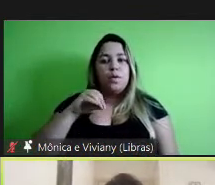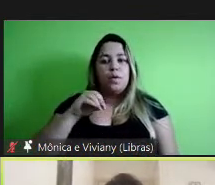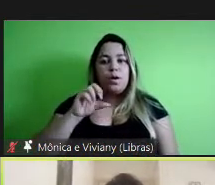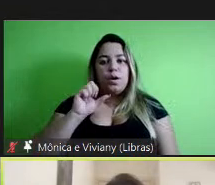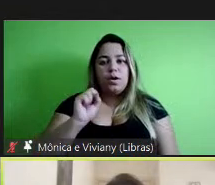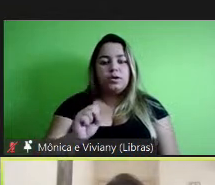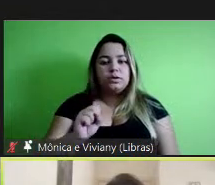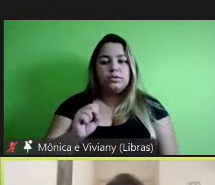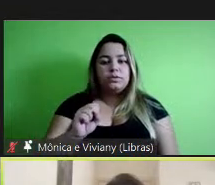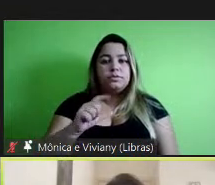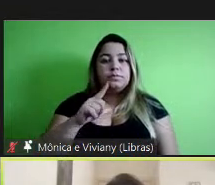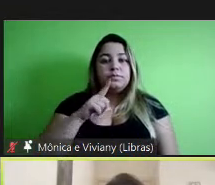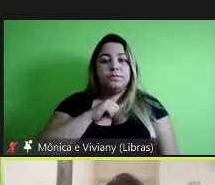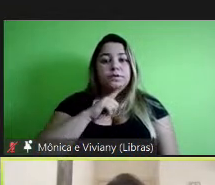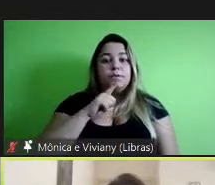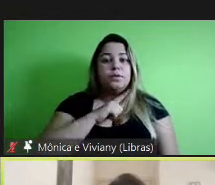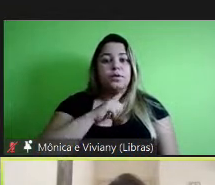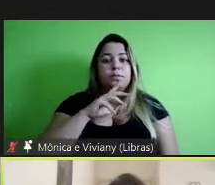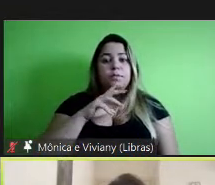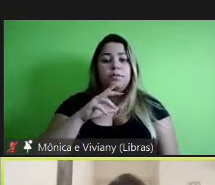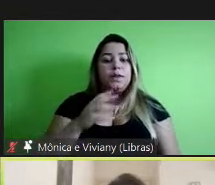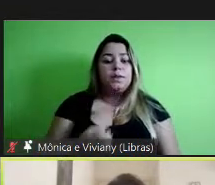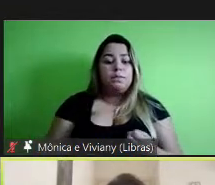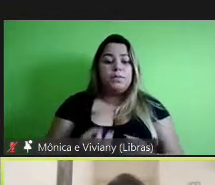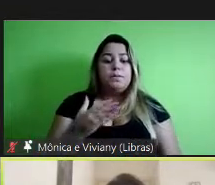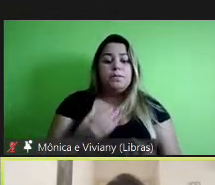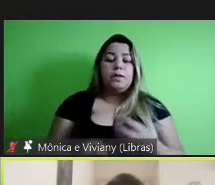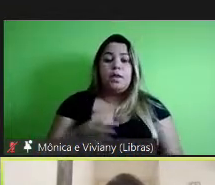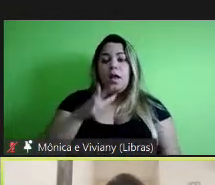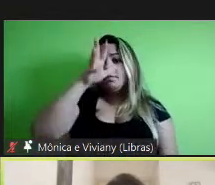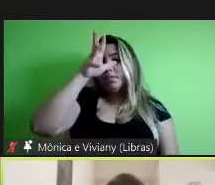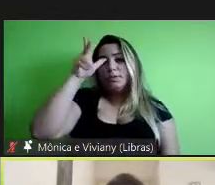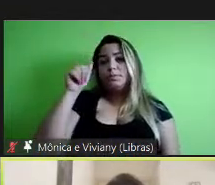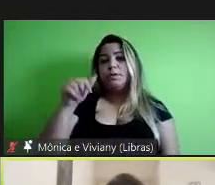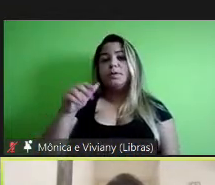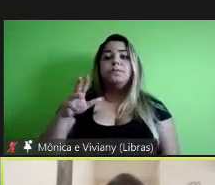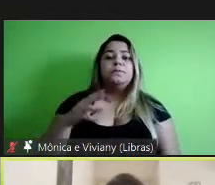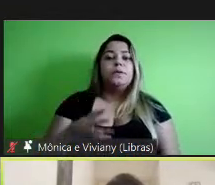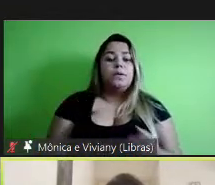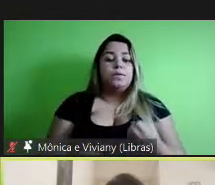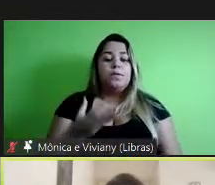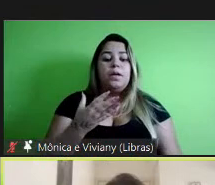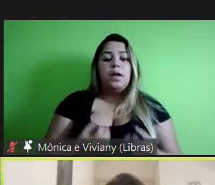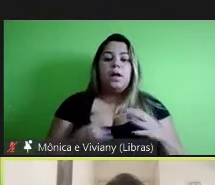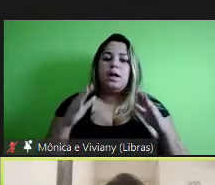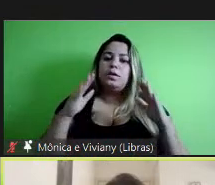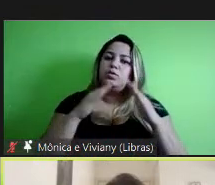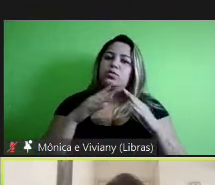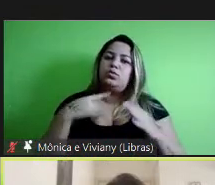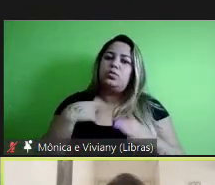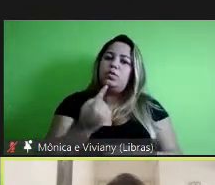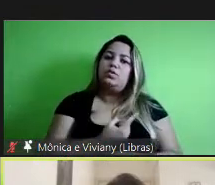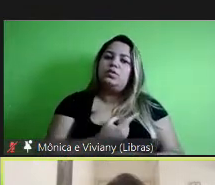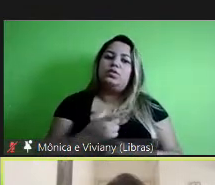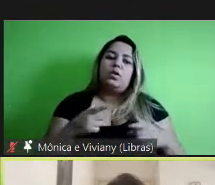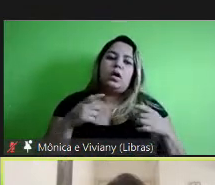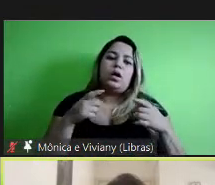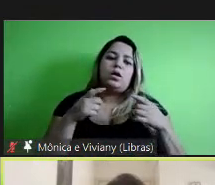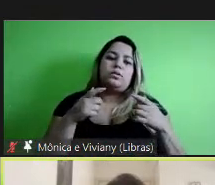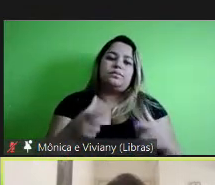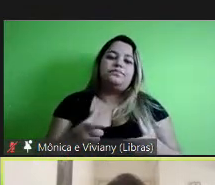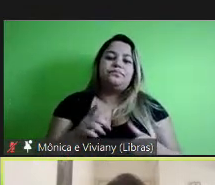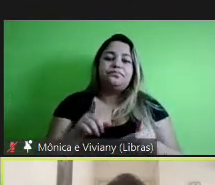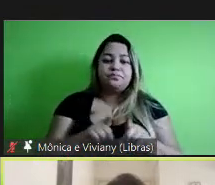noses and lungs? Because when we burn the Amazon, we are burning a little bit of our house, our air and